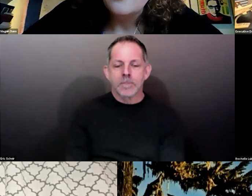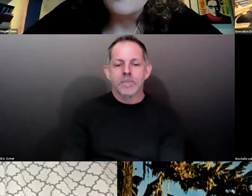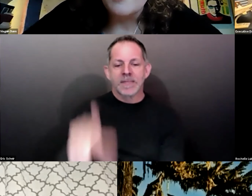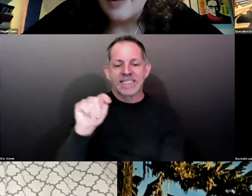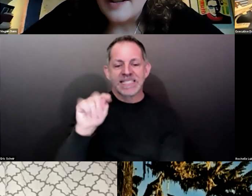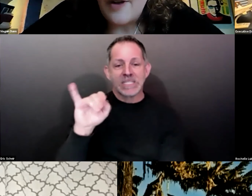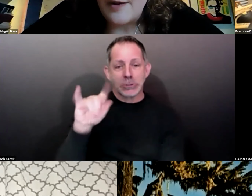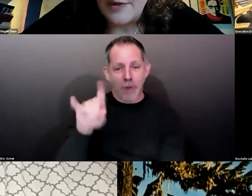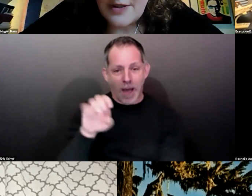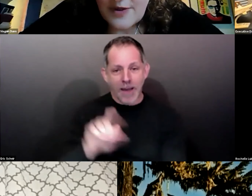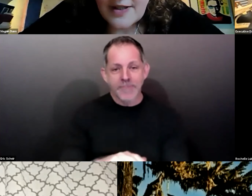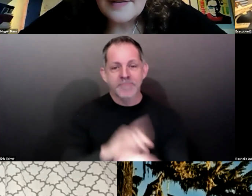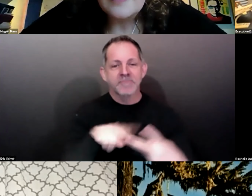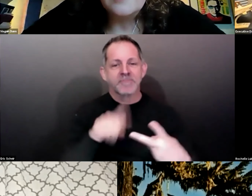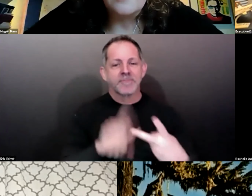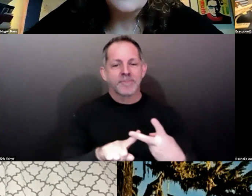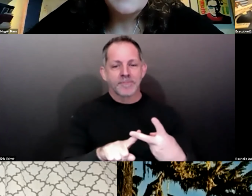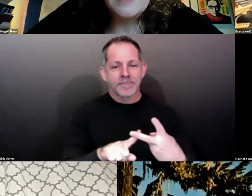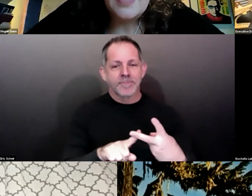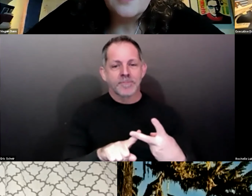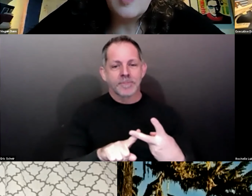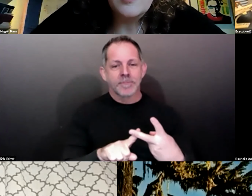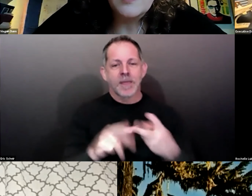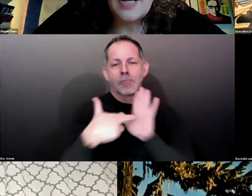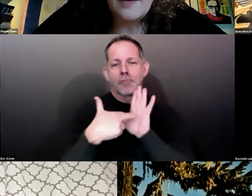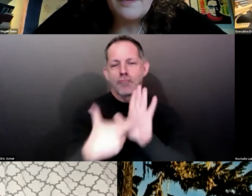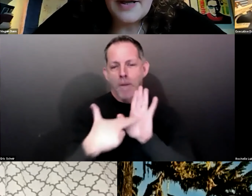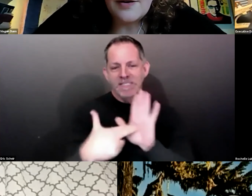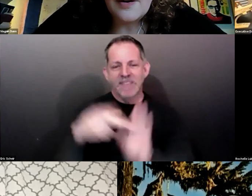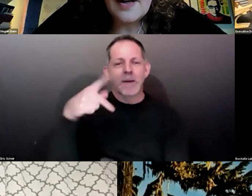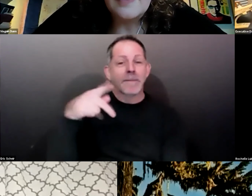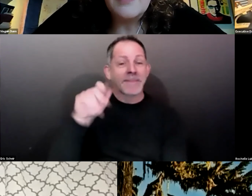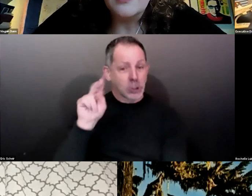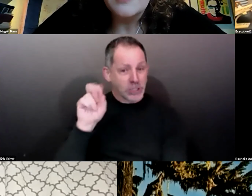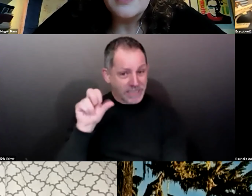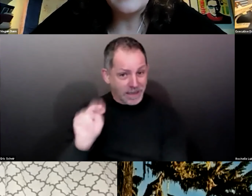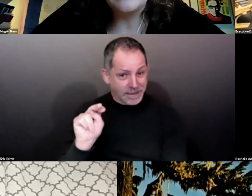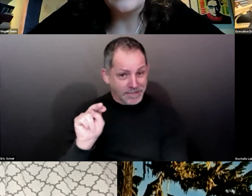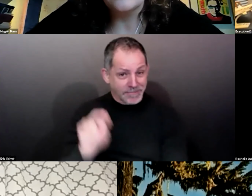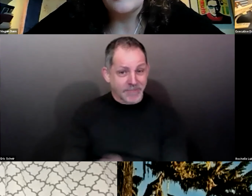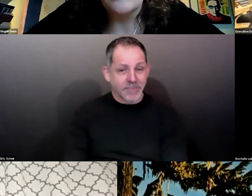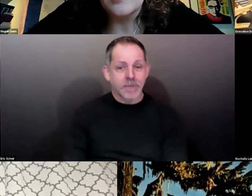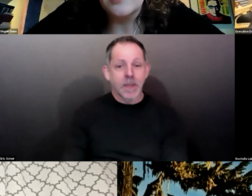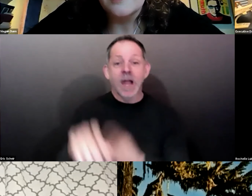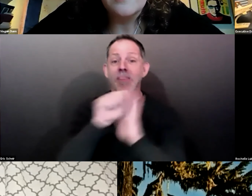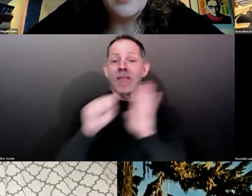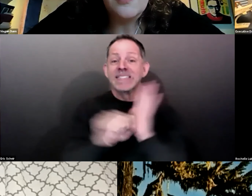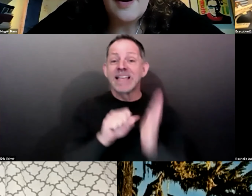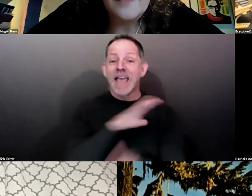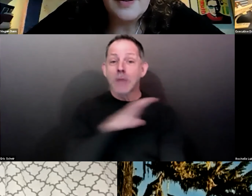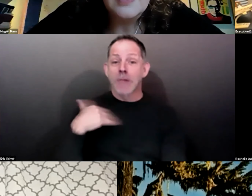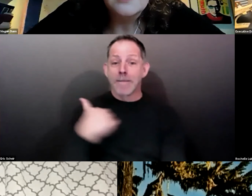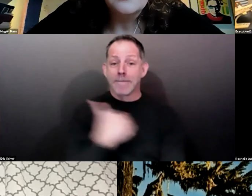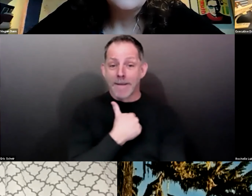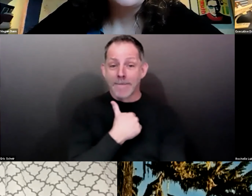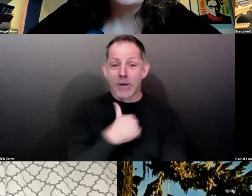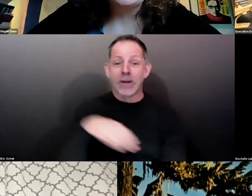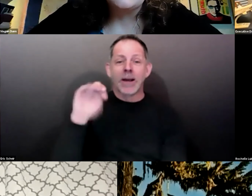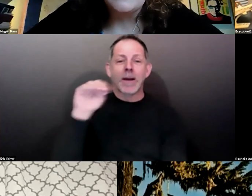Peterson, Representative Emily Wicks, Everett City Council Member Scott Bader, and Mukilteo City Council Member Elizabeth